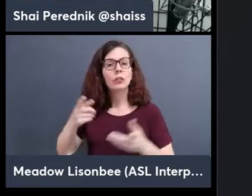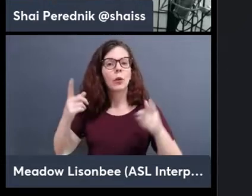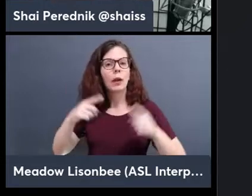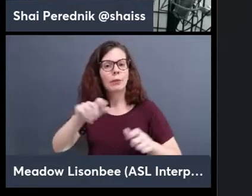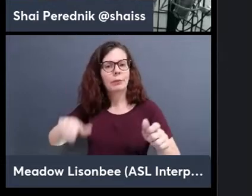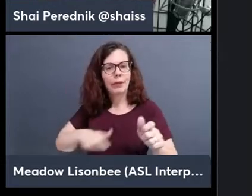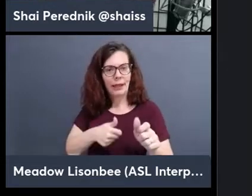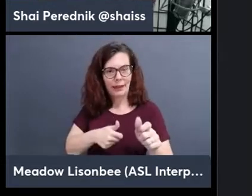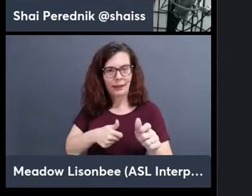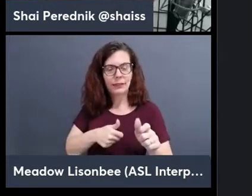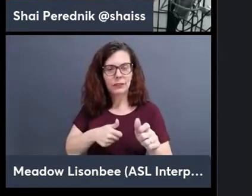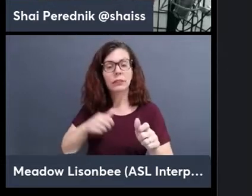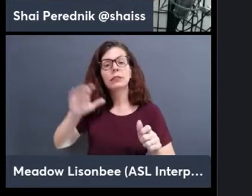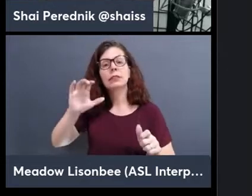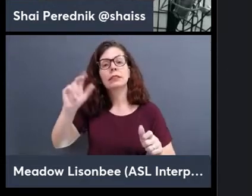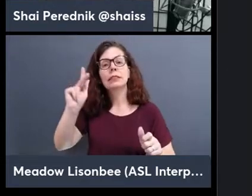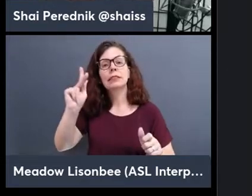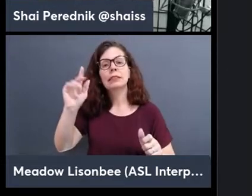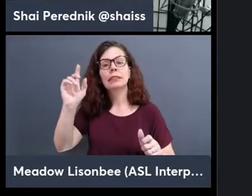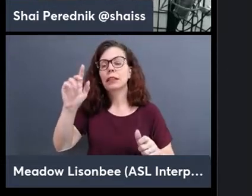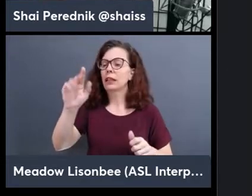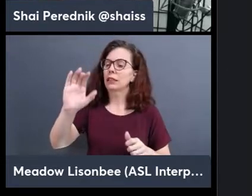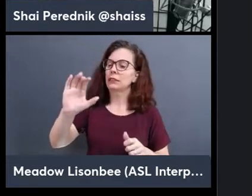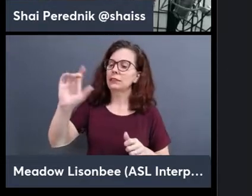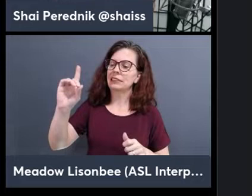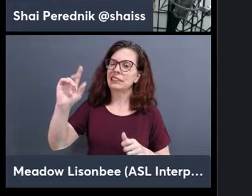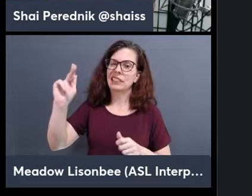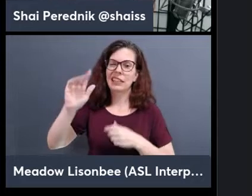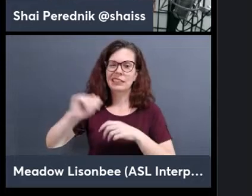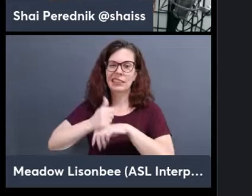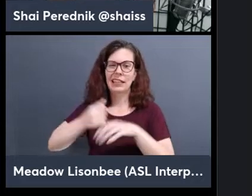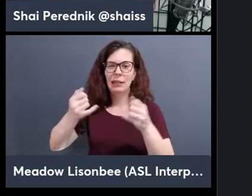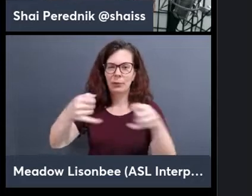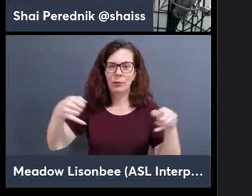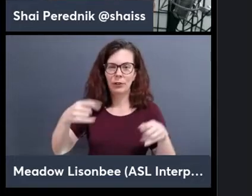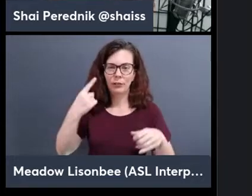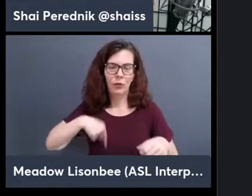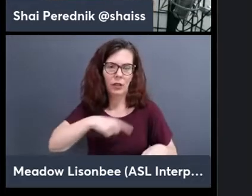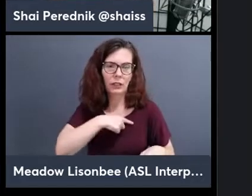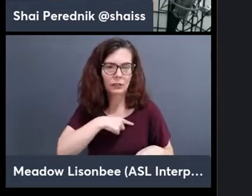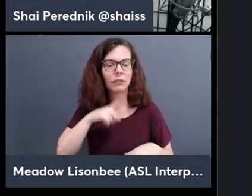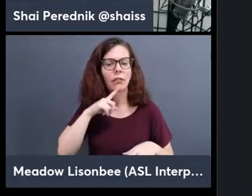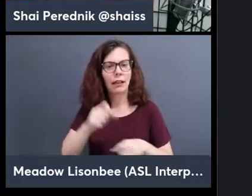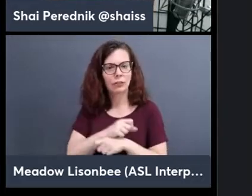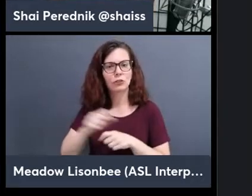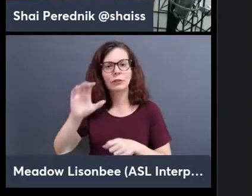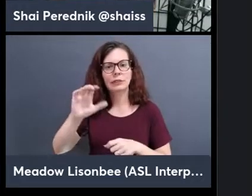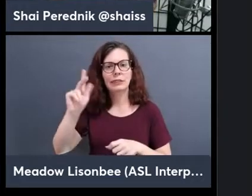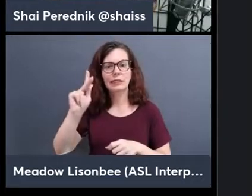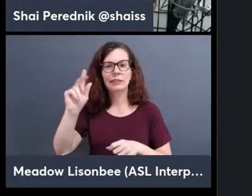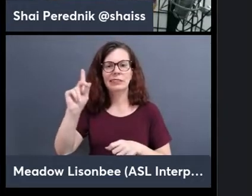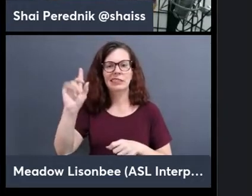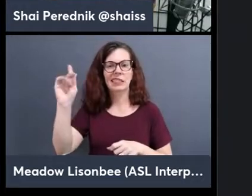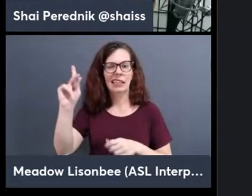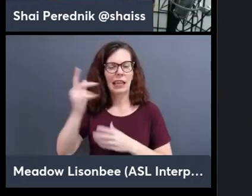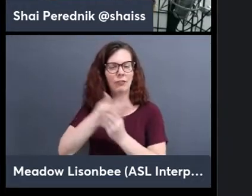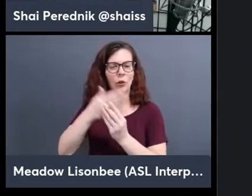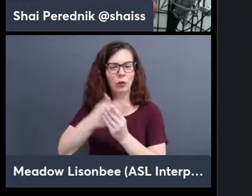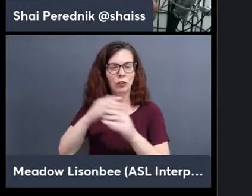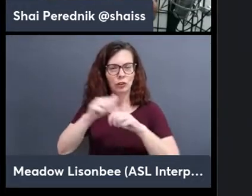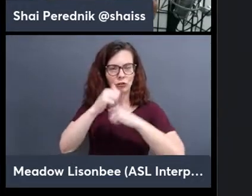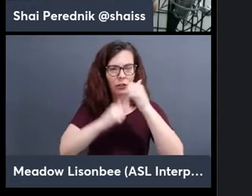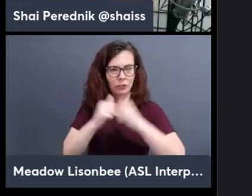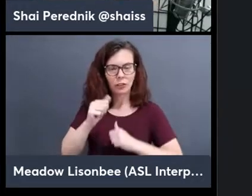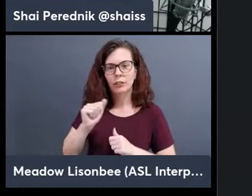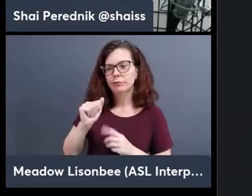is CDK is actually setting up the primitives for us, right? It's setting up the actual CDK folder structure specific to the application. It's starting